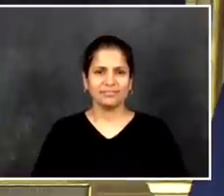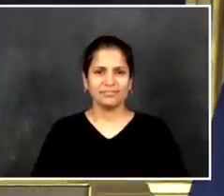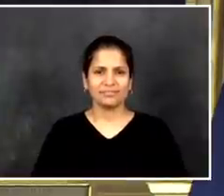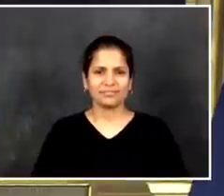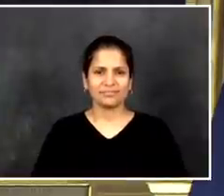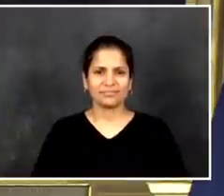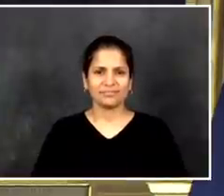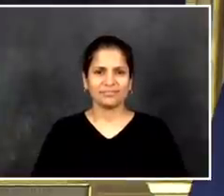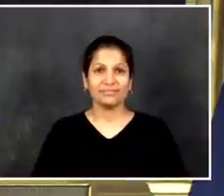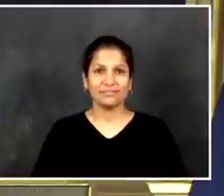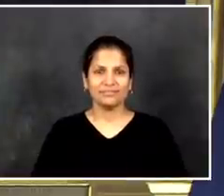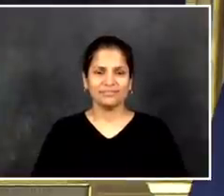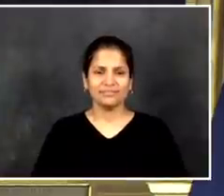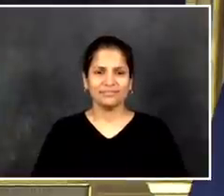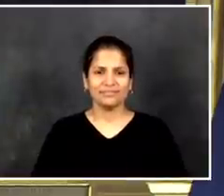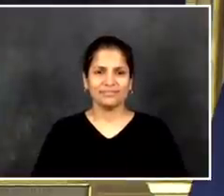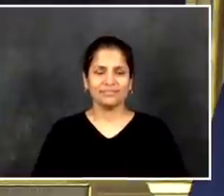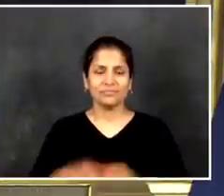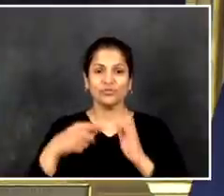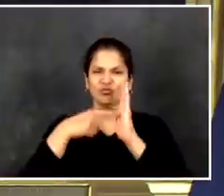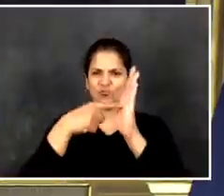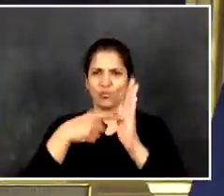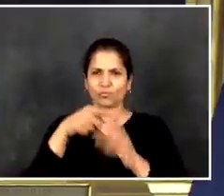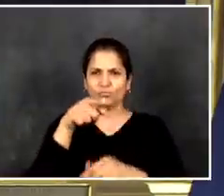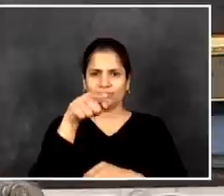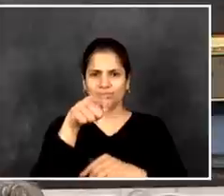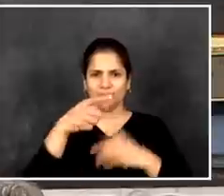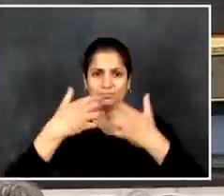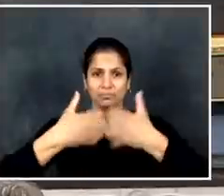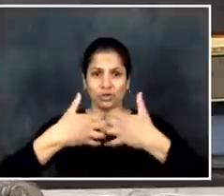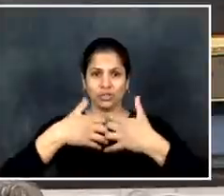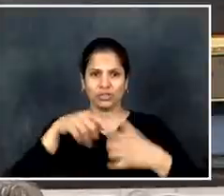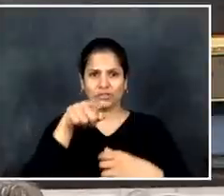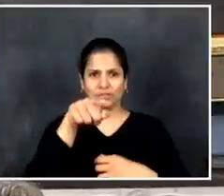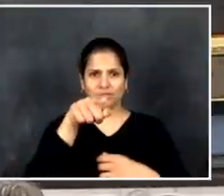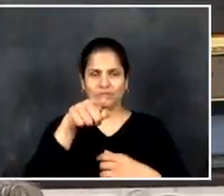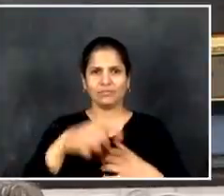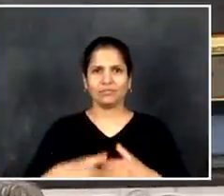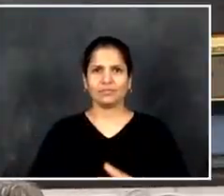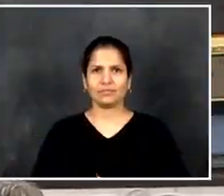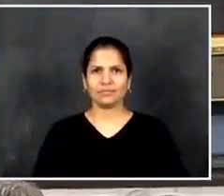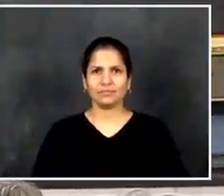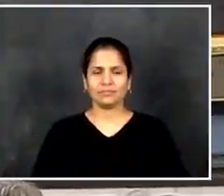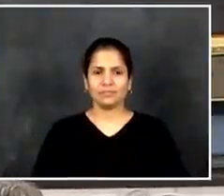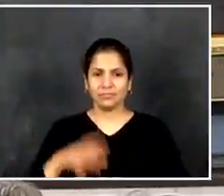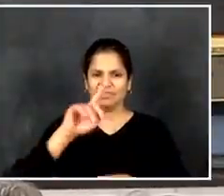Yeah, it's on. It's good. Okay, it's on. It's good. So you switch it on. You set your tidal volume, your